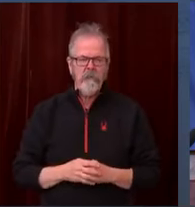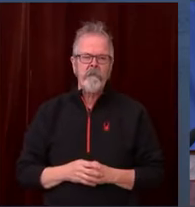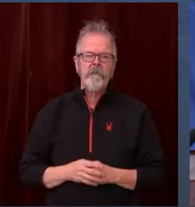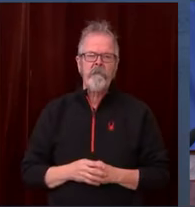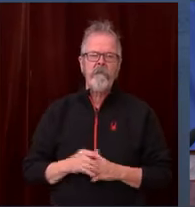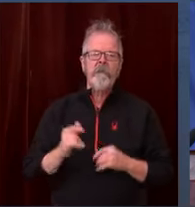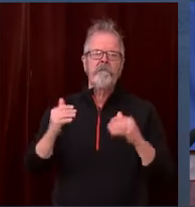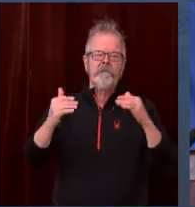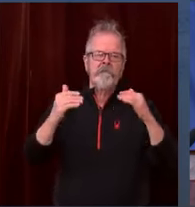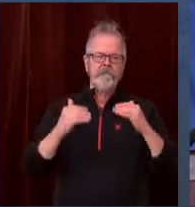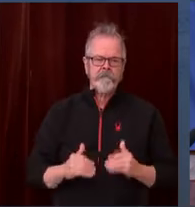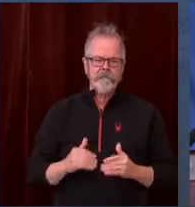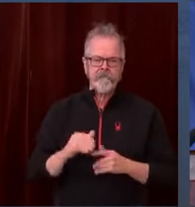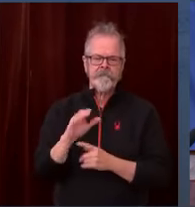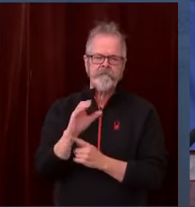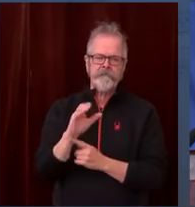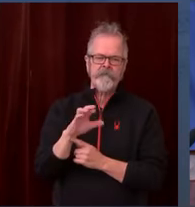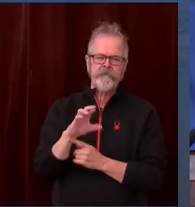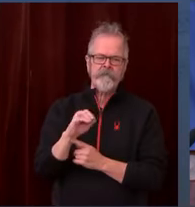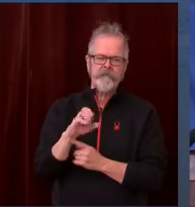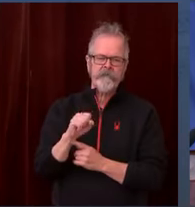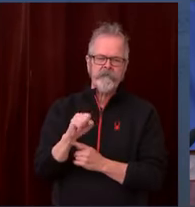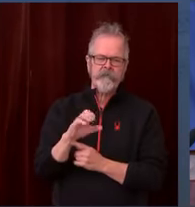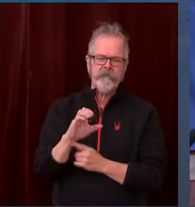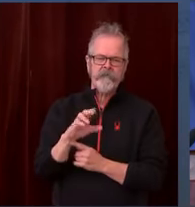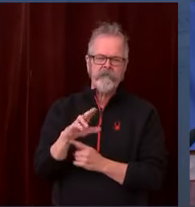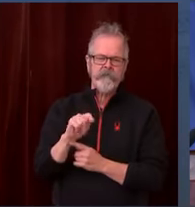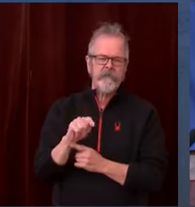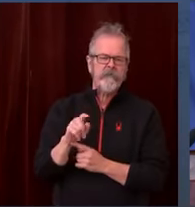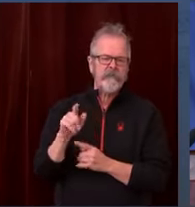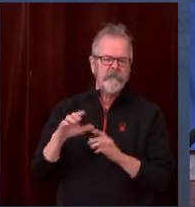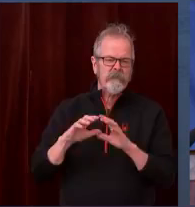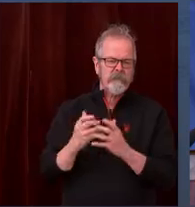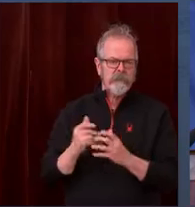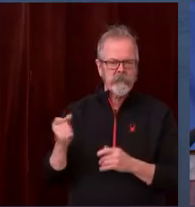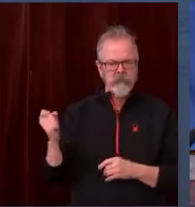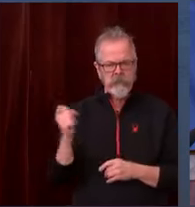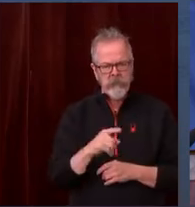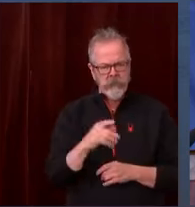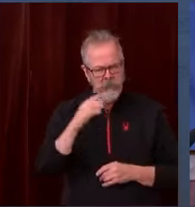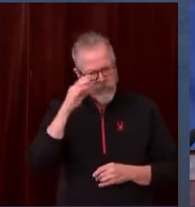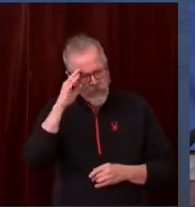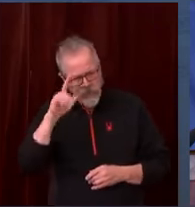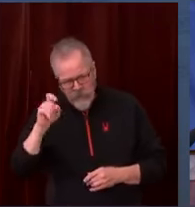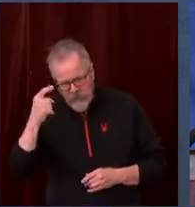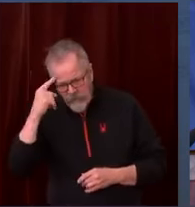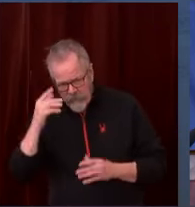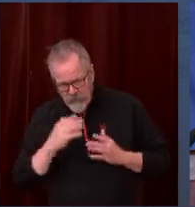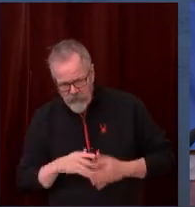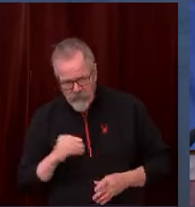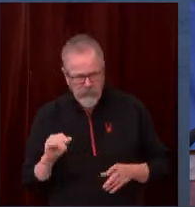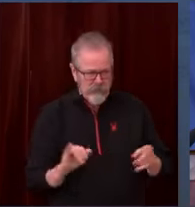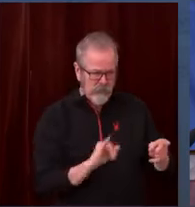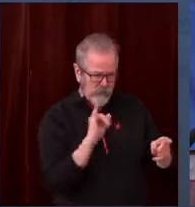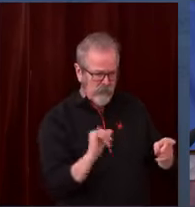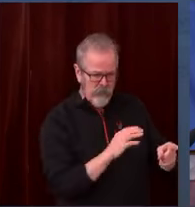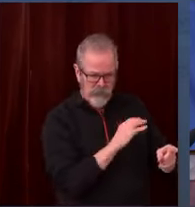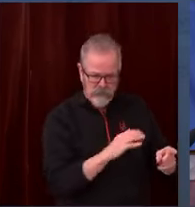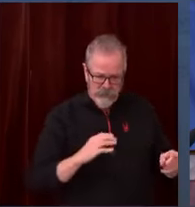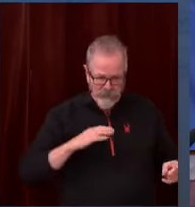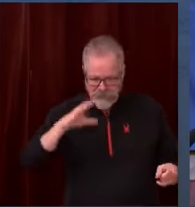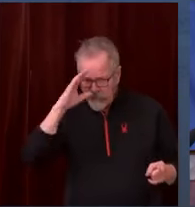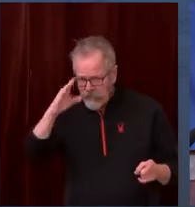about the insurance rate setting that uses credit scores. I have heard some, just in recent days, some concern